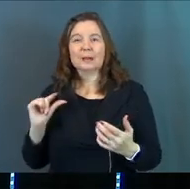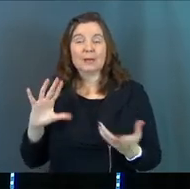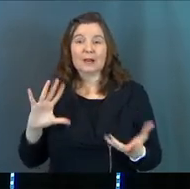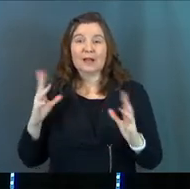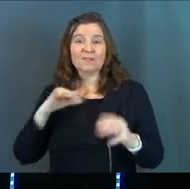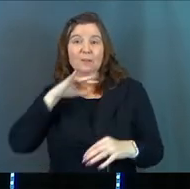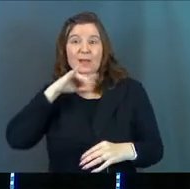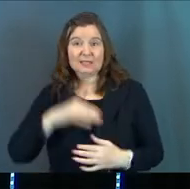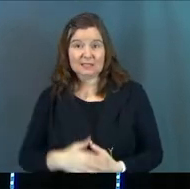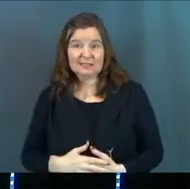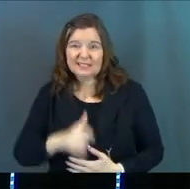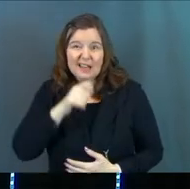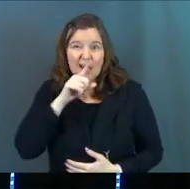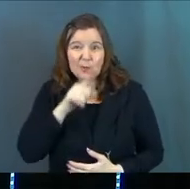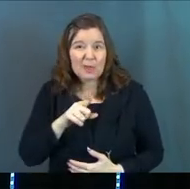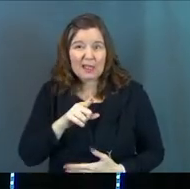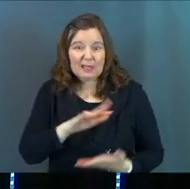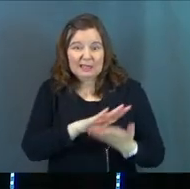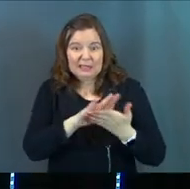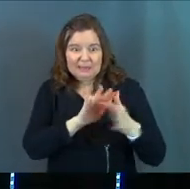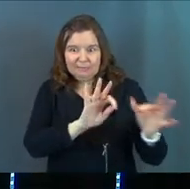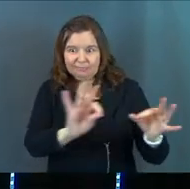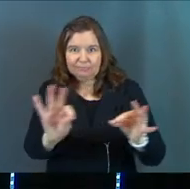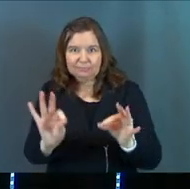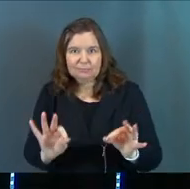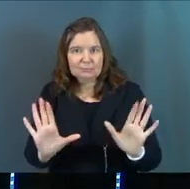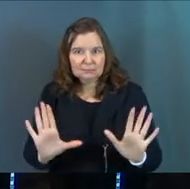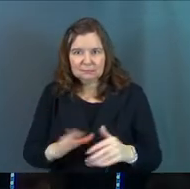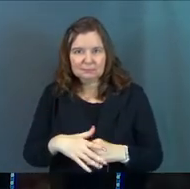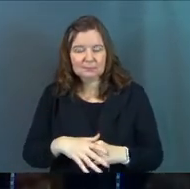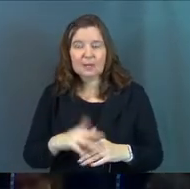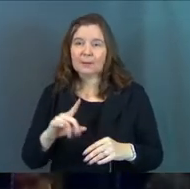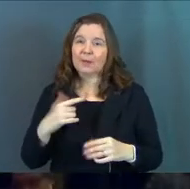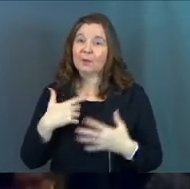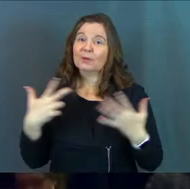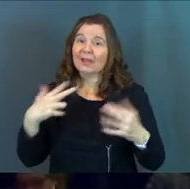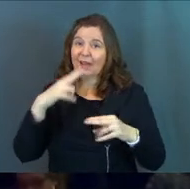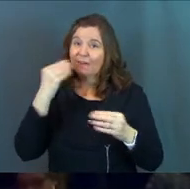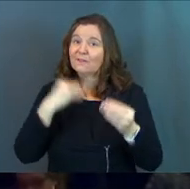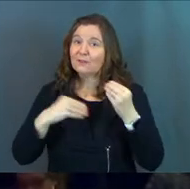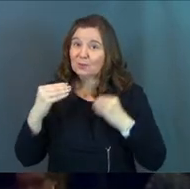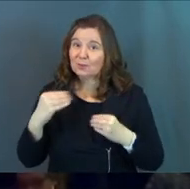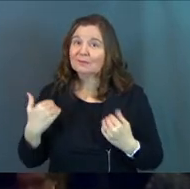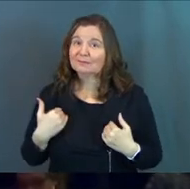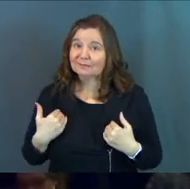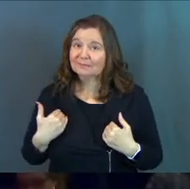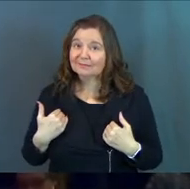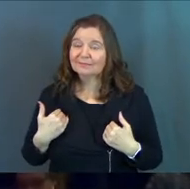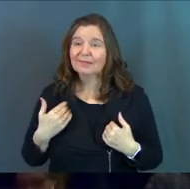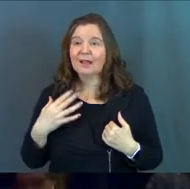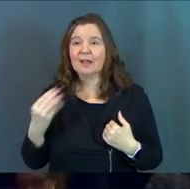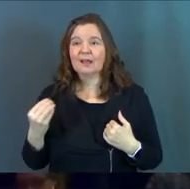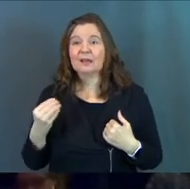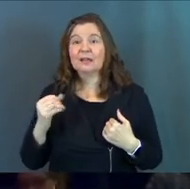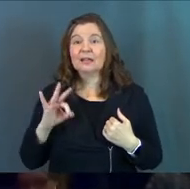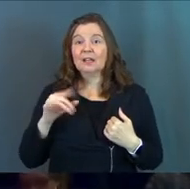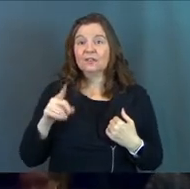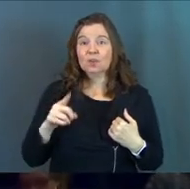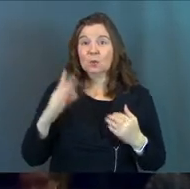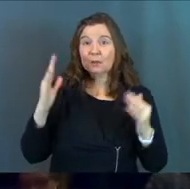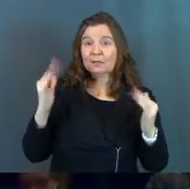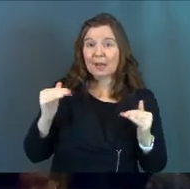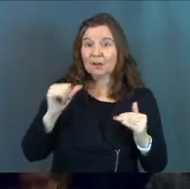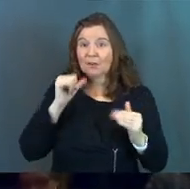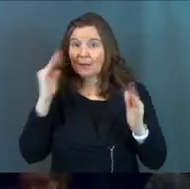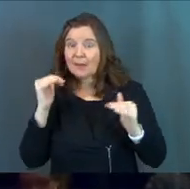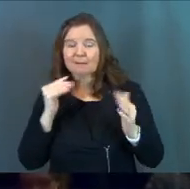of a mess. Not really put together, but man, there was going to be a lot of food. And whether you were